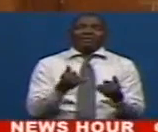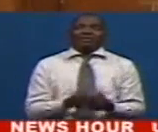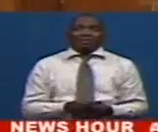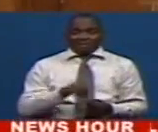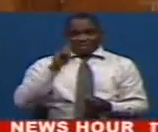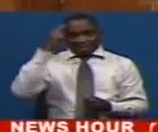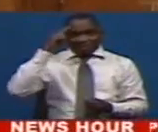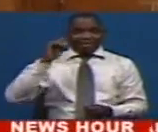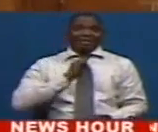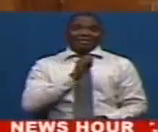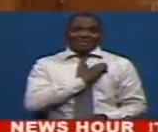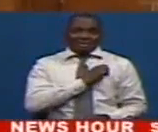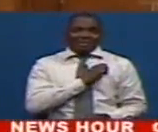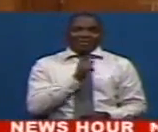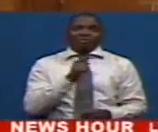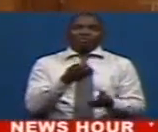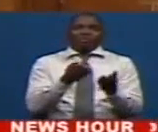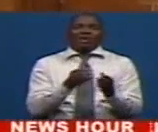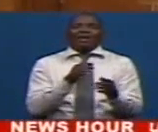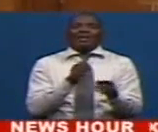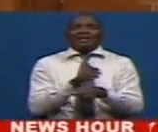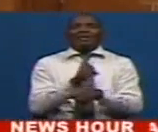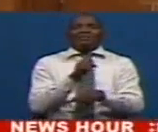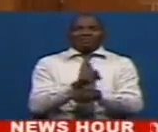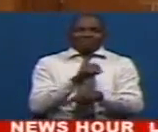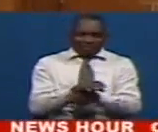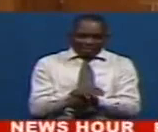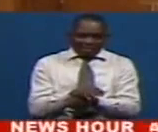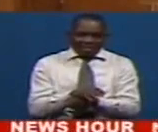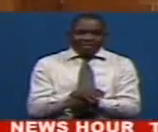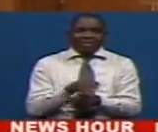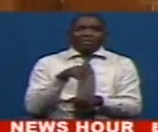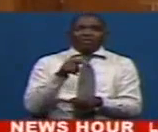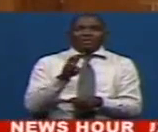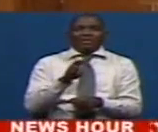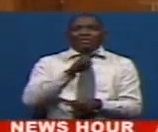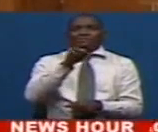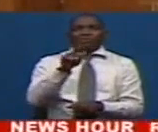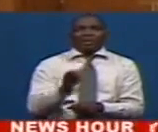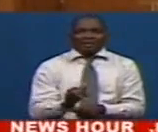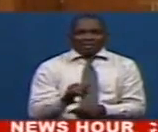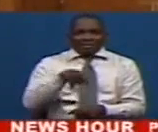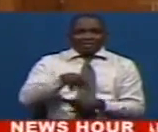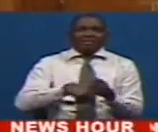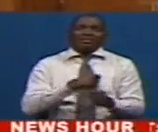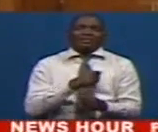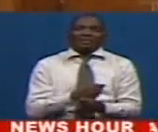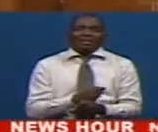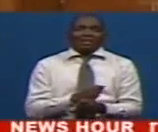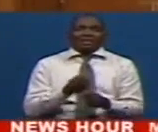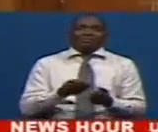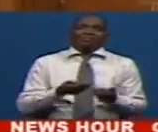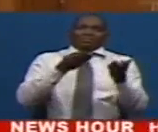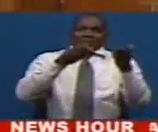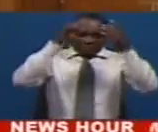of State, in preferring its advice in its letter dated the 26th of July 2018 to the